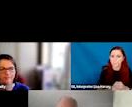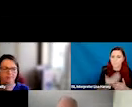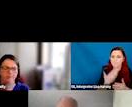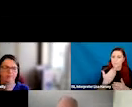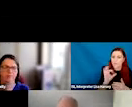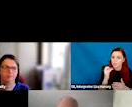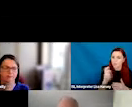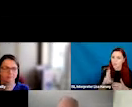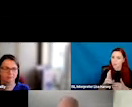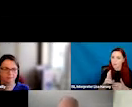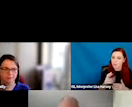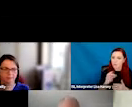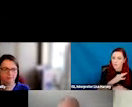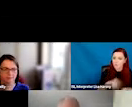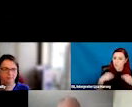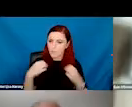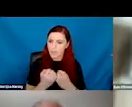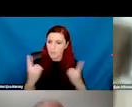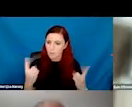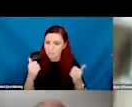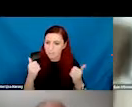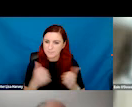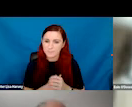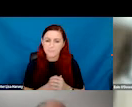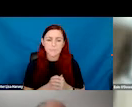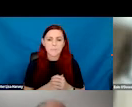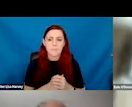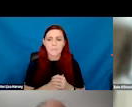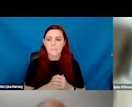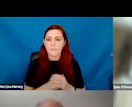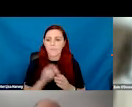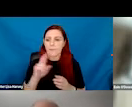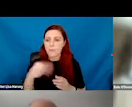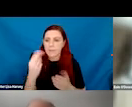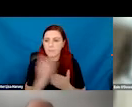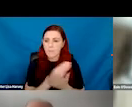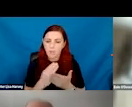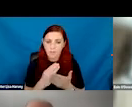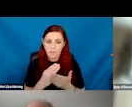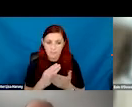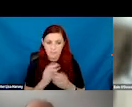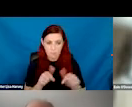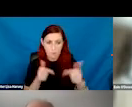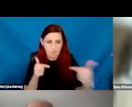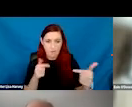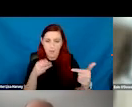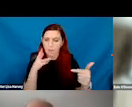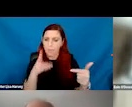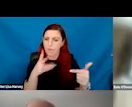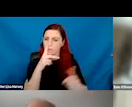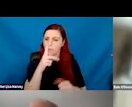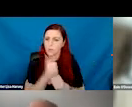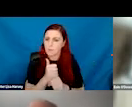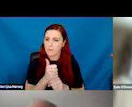very much, Ger. Good morning, everyone. For the next part of this webinar, I'll be looking at